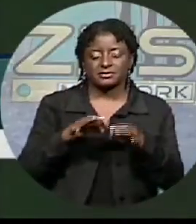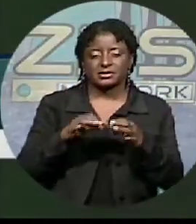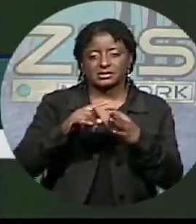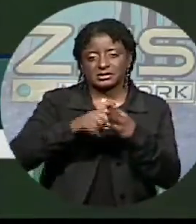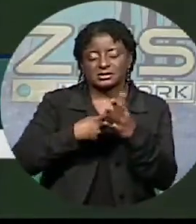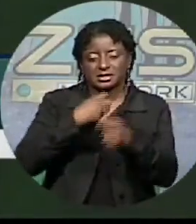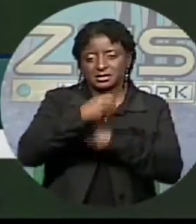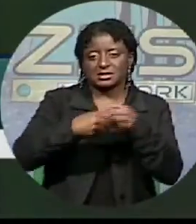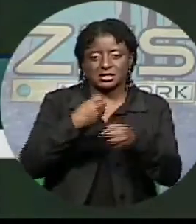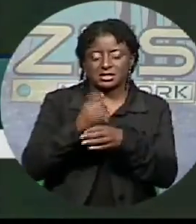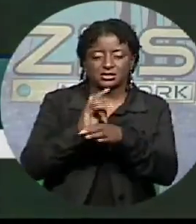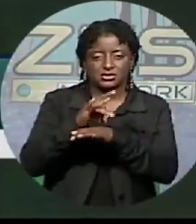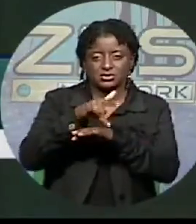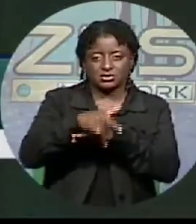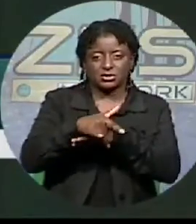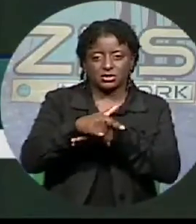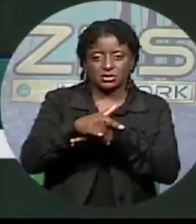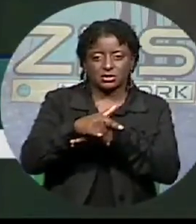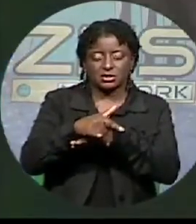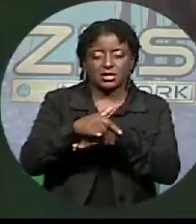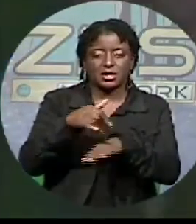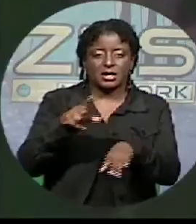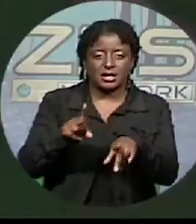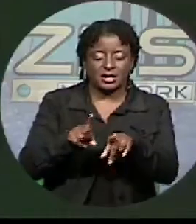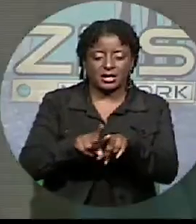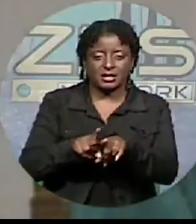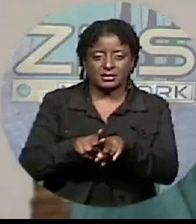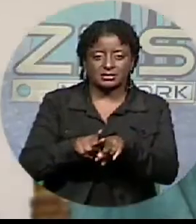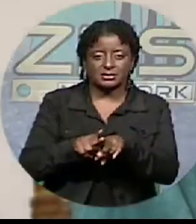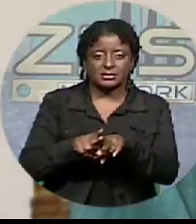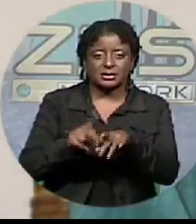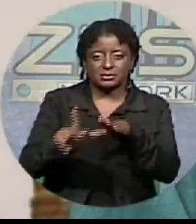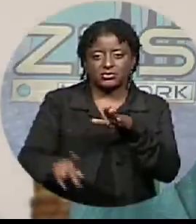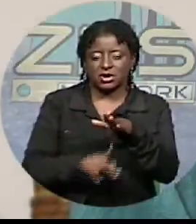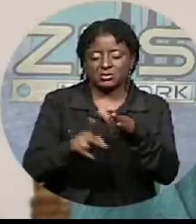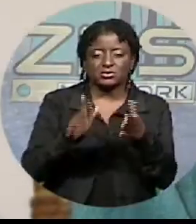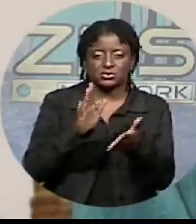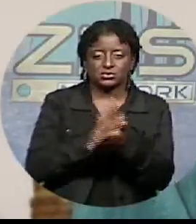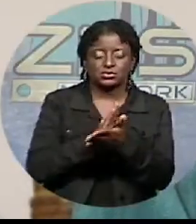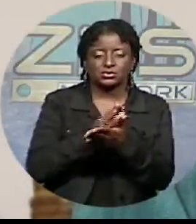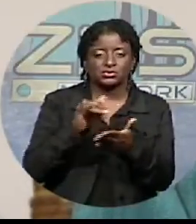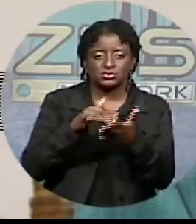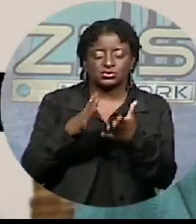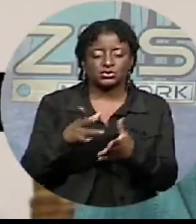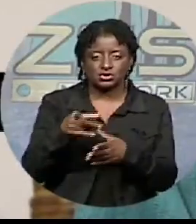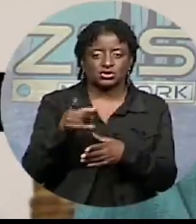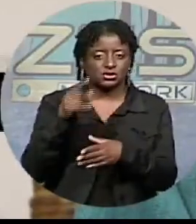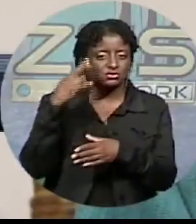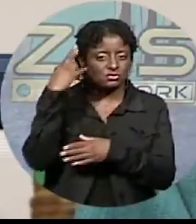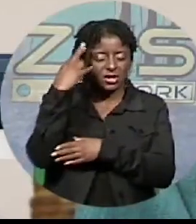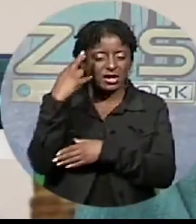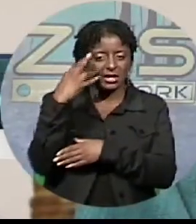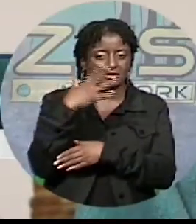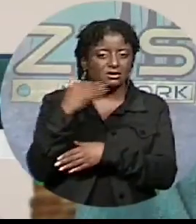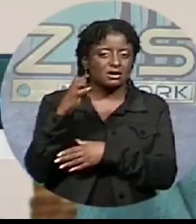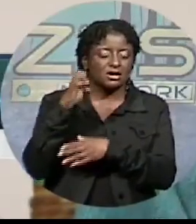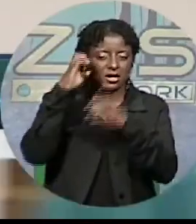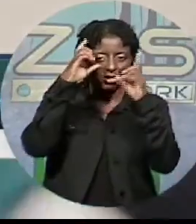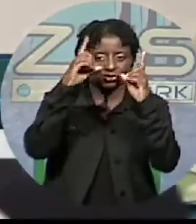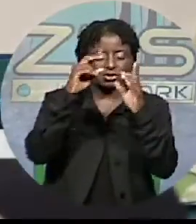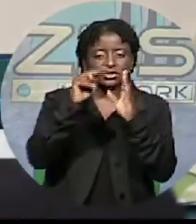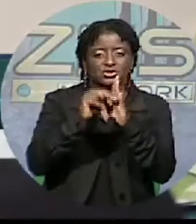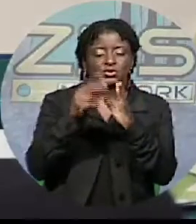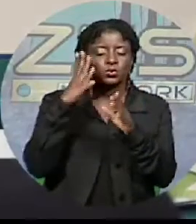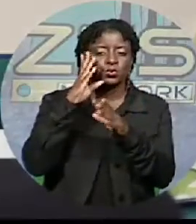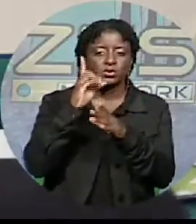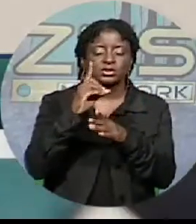she realized her education would come to a screeching halt. When a woman became 14 years of age in school, she was taken